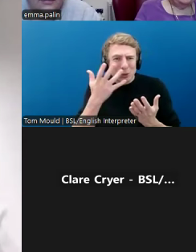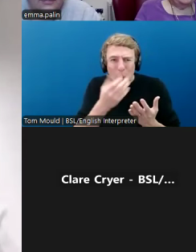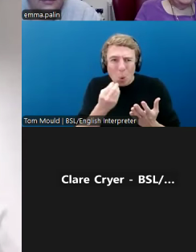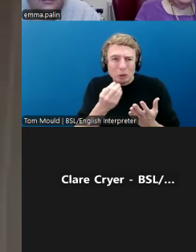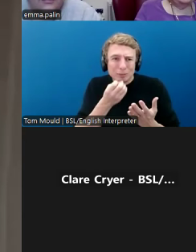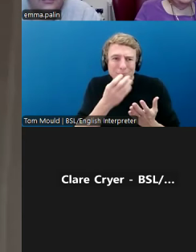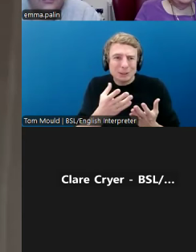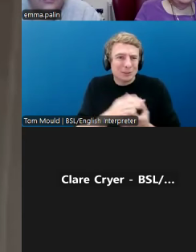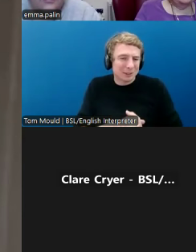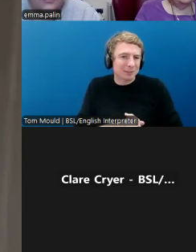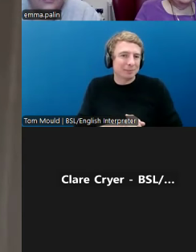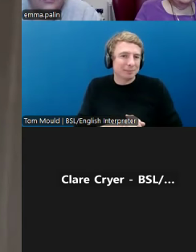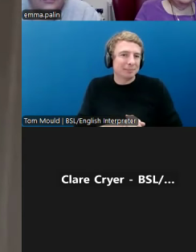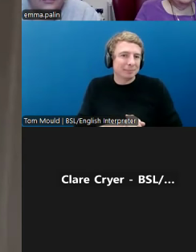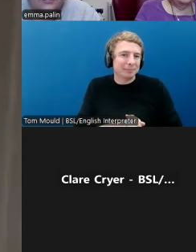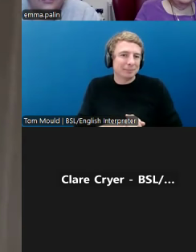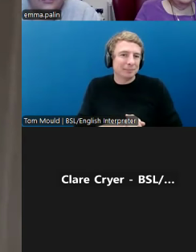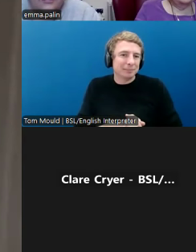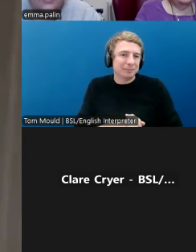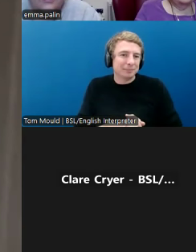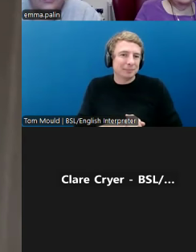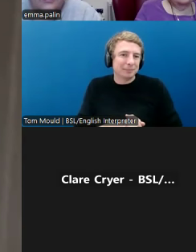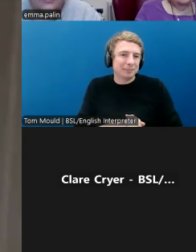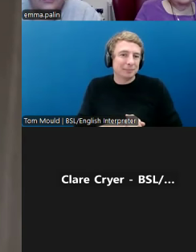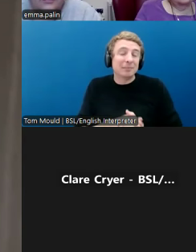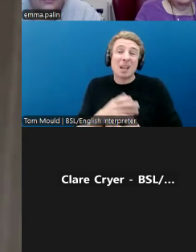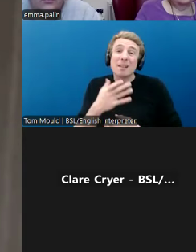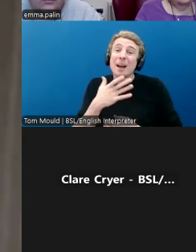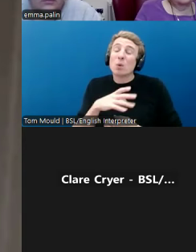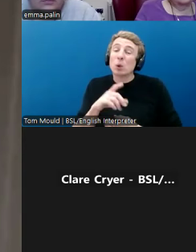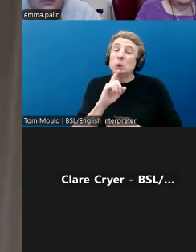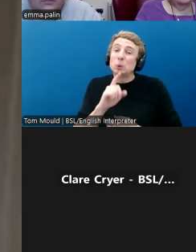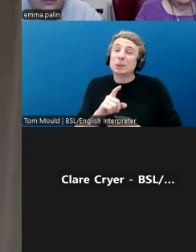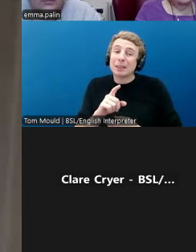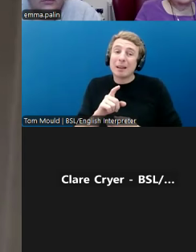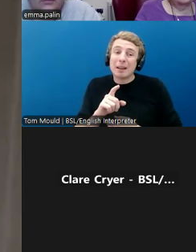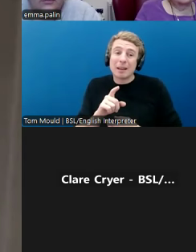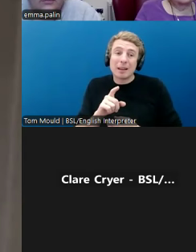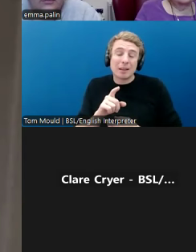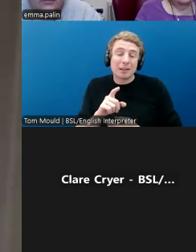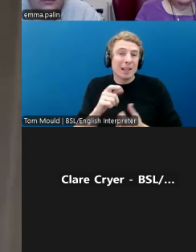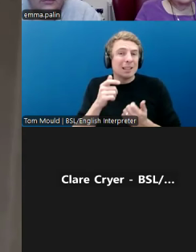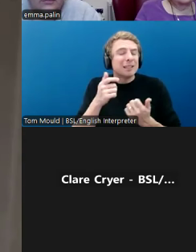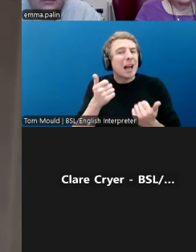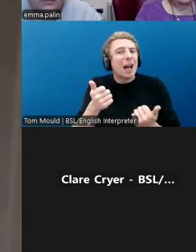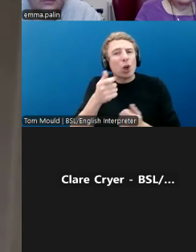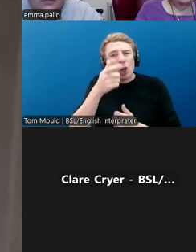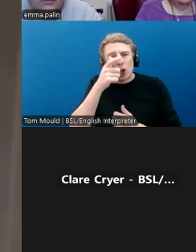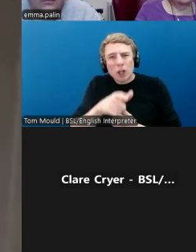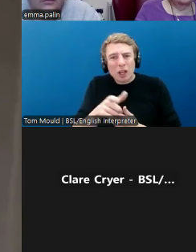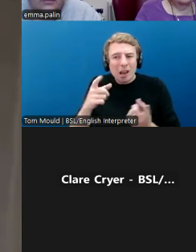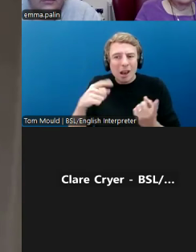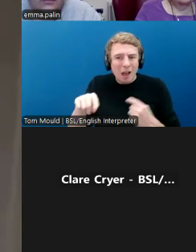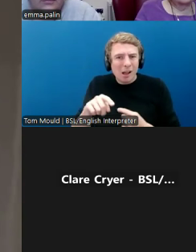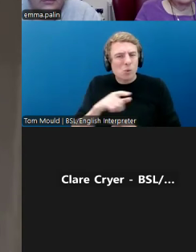Alma, yeah. I would just like to say I'd love to wish all the nominees good luck, because I think they all